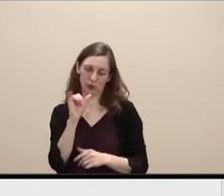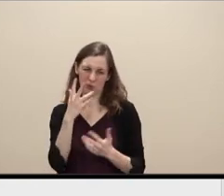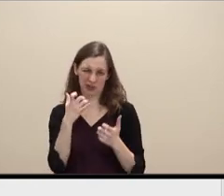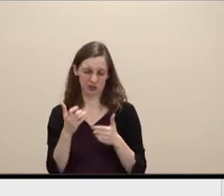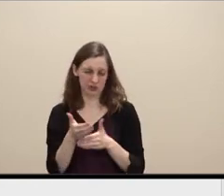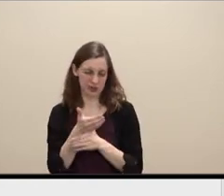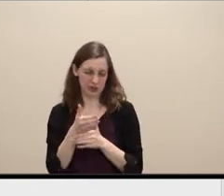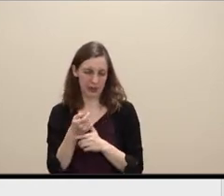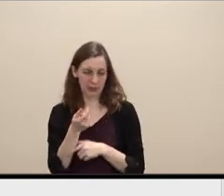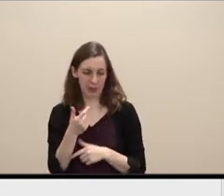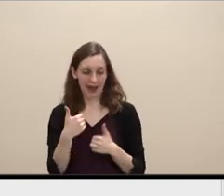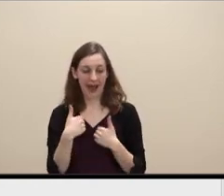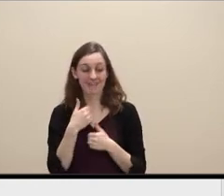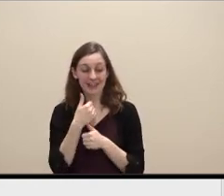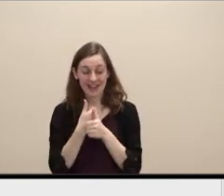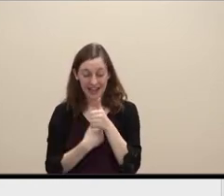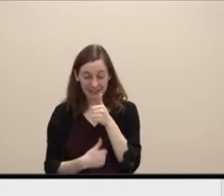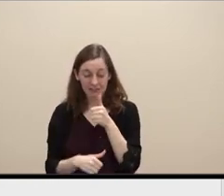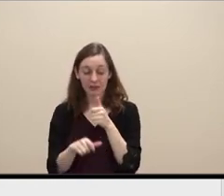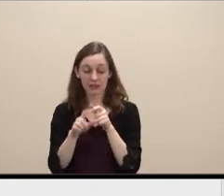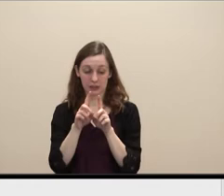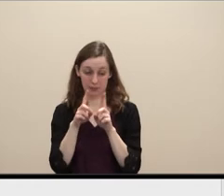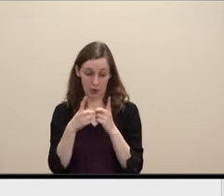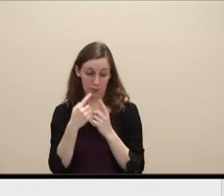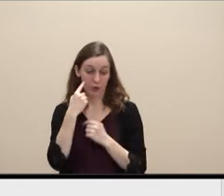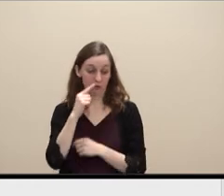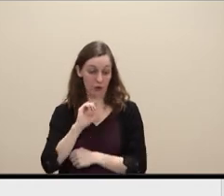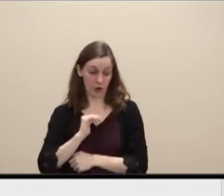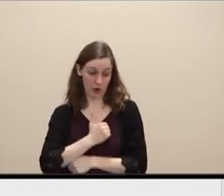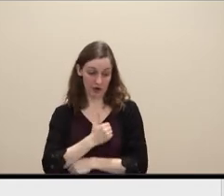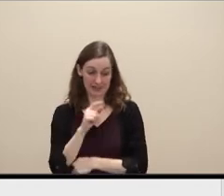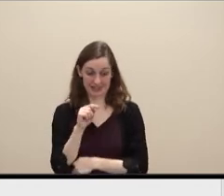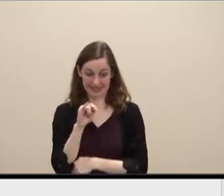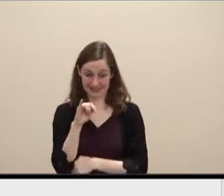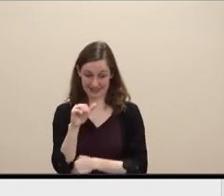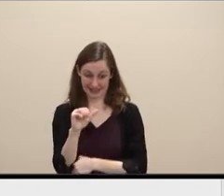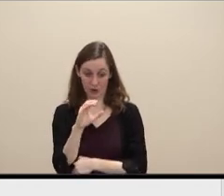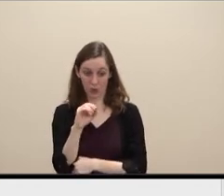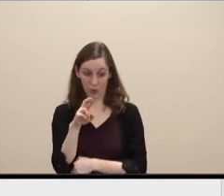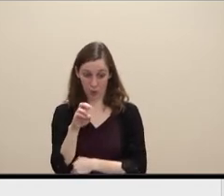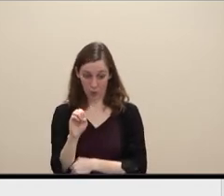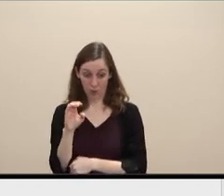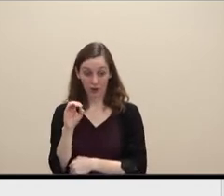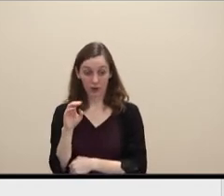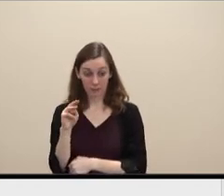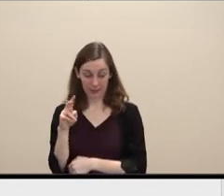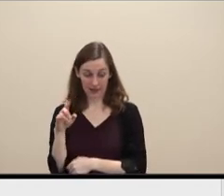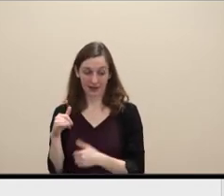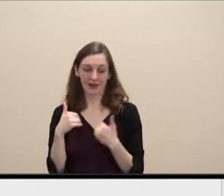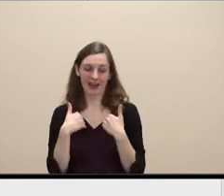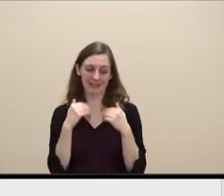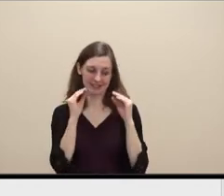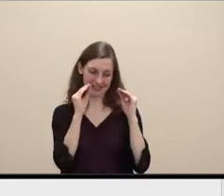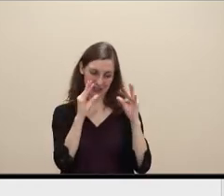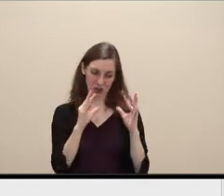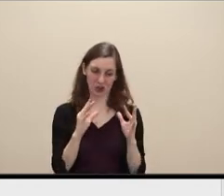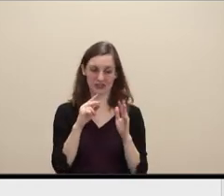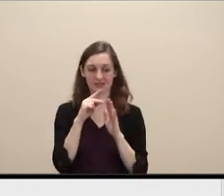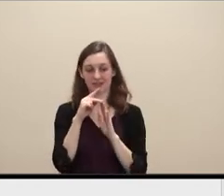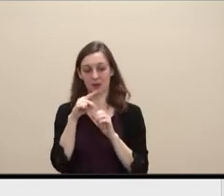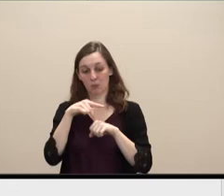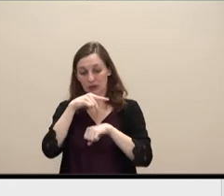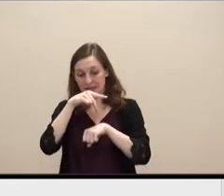every department on our TI core committee. We have teachers on our committee, principals on our committee. We have a